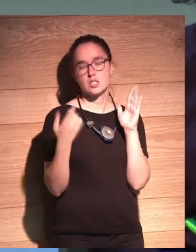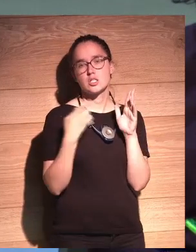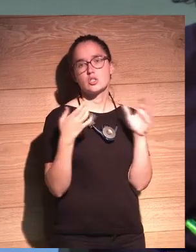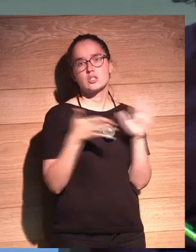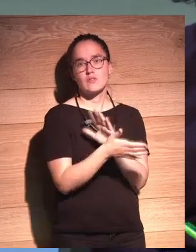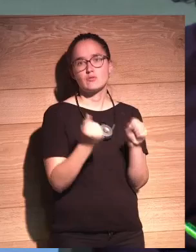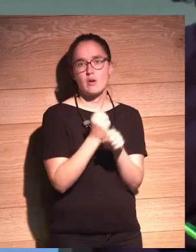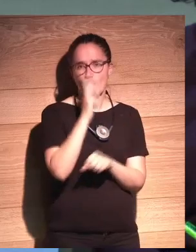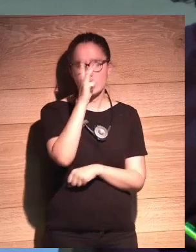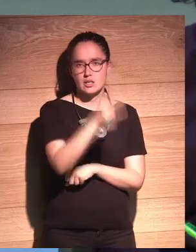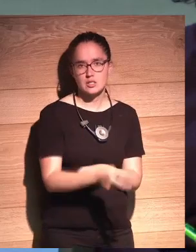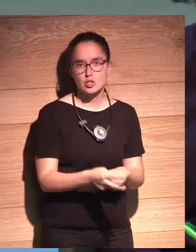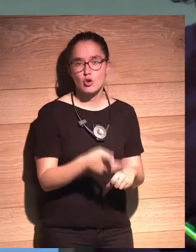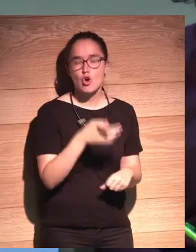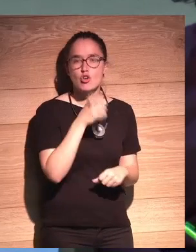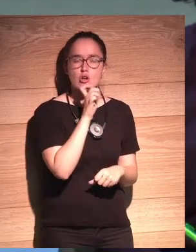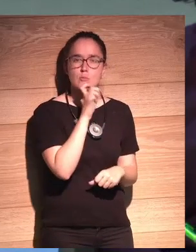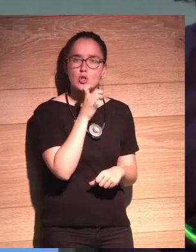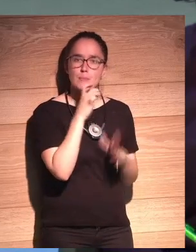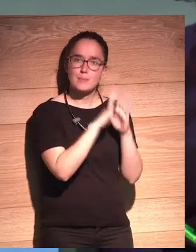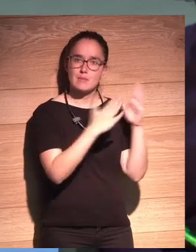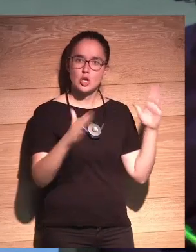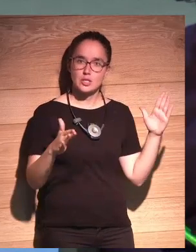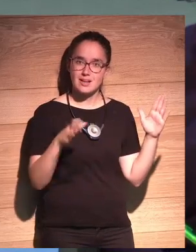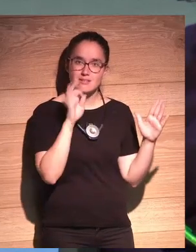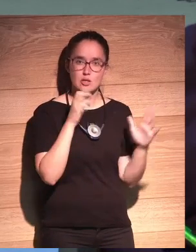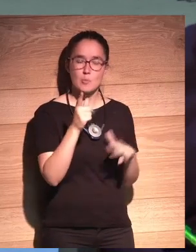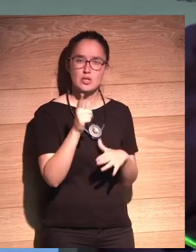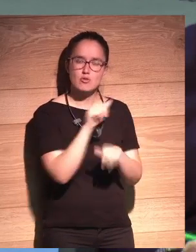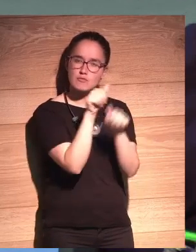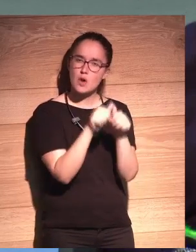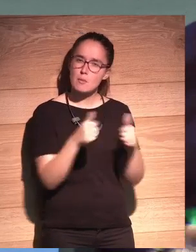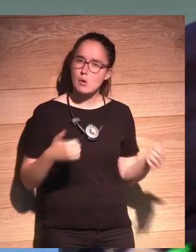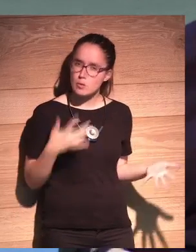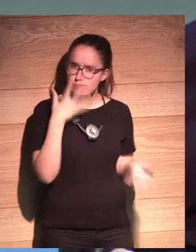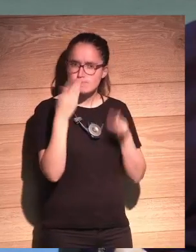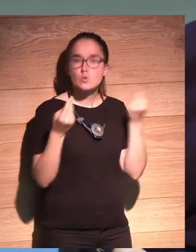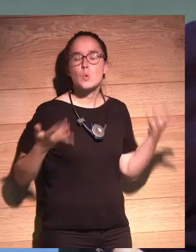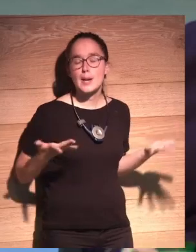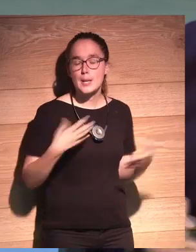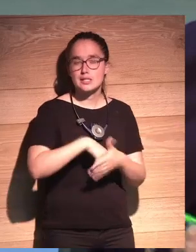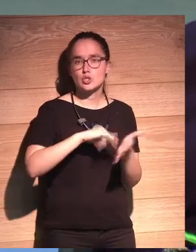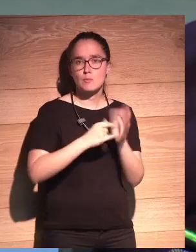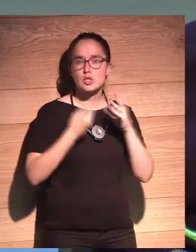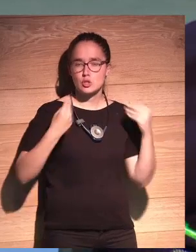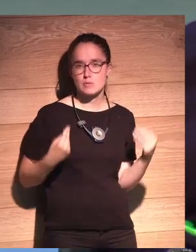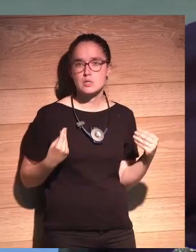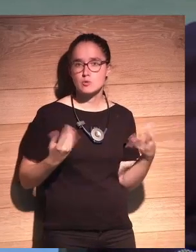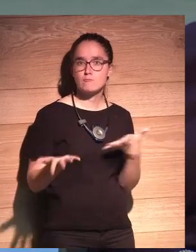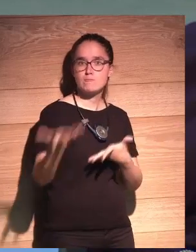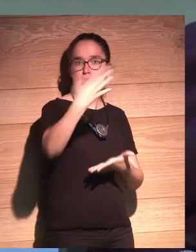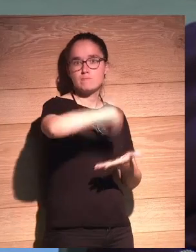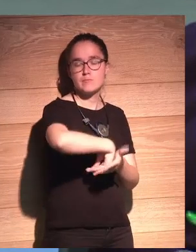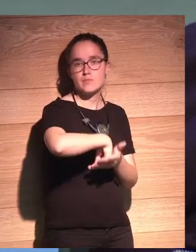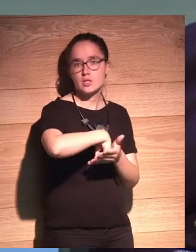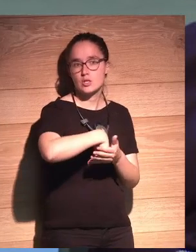with 3 libraries. This has been a work that has been done during 3 years. How do we understand the